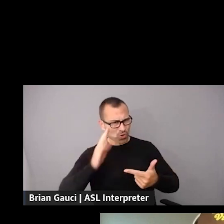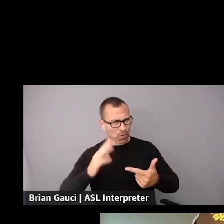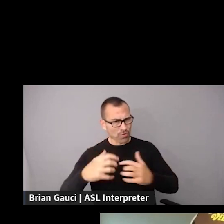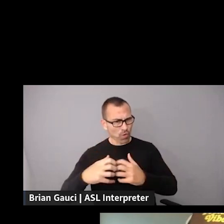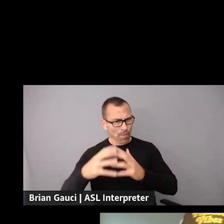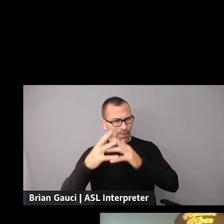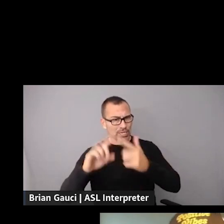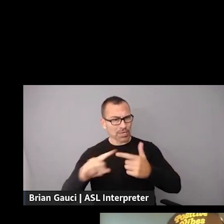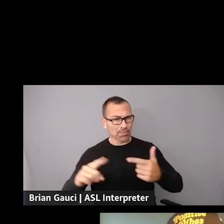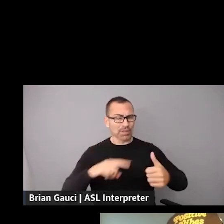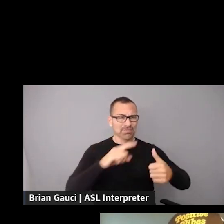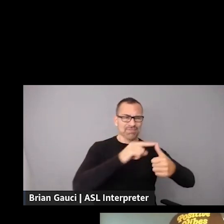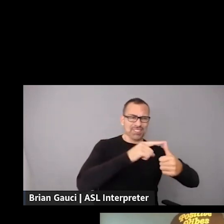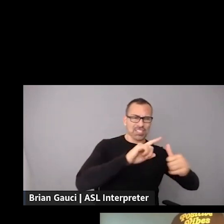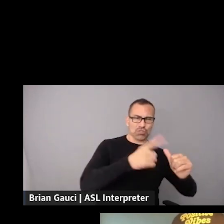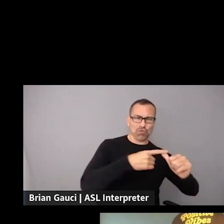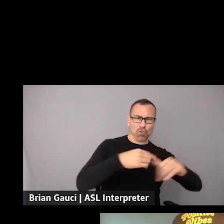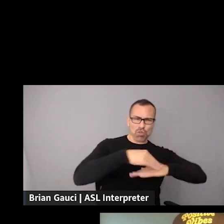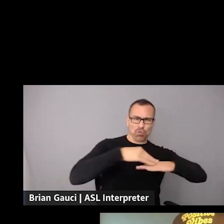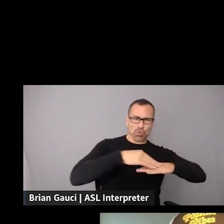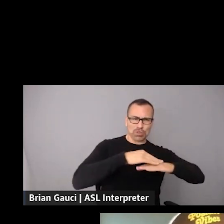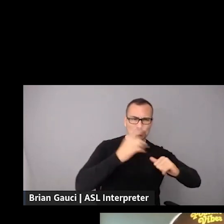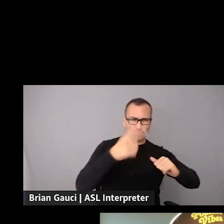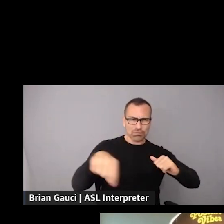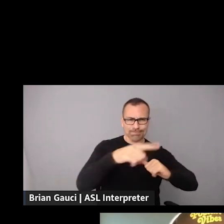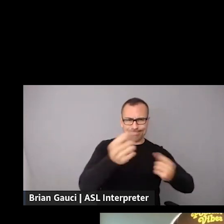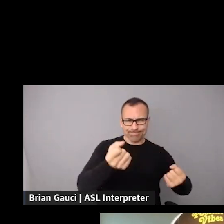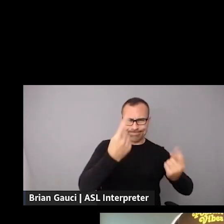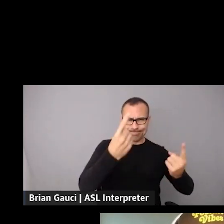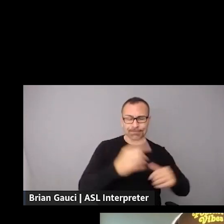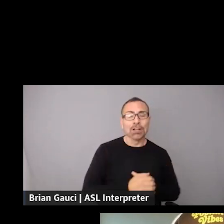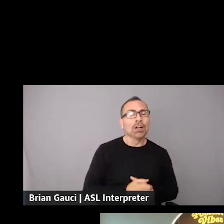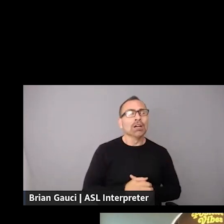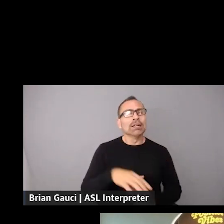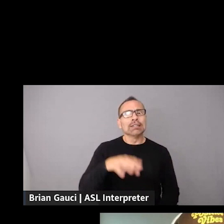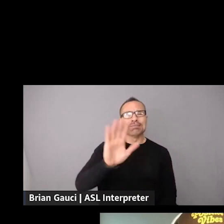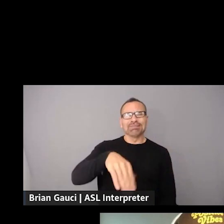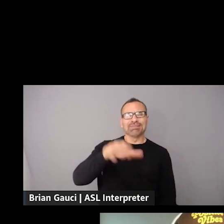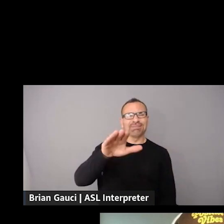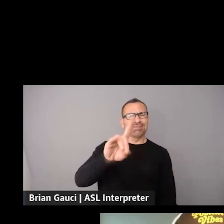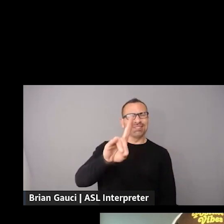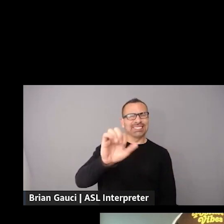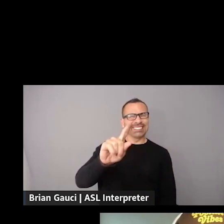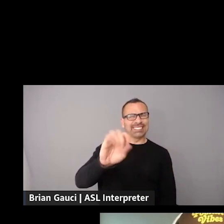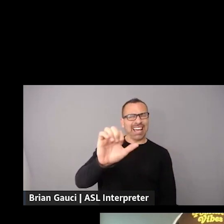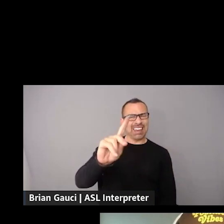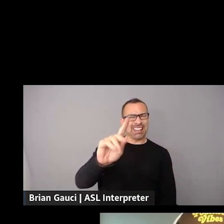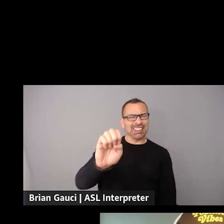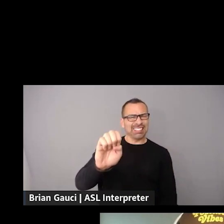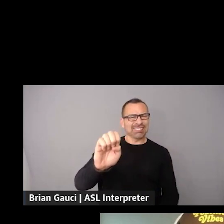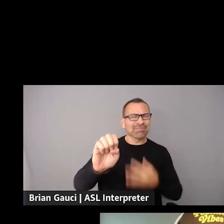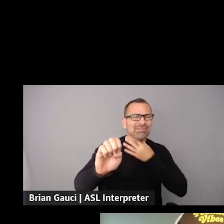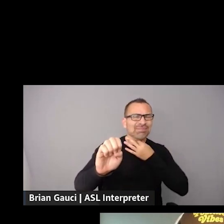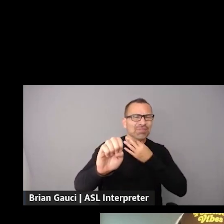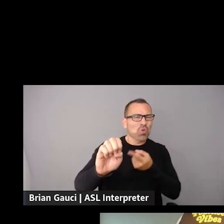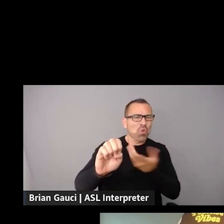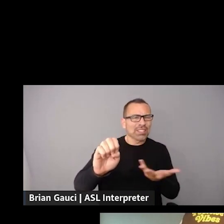of our viewers are aligned. What is a data lake? And that's either Molly or